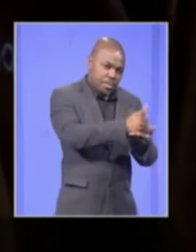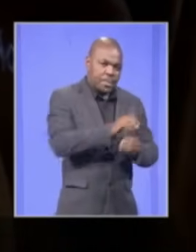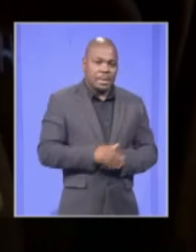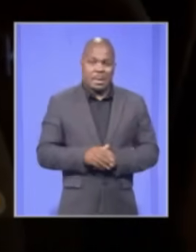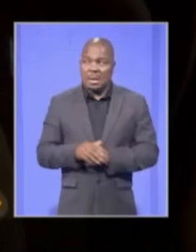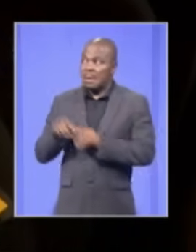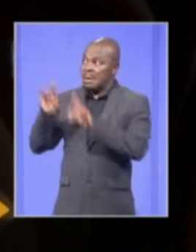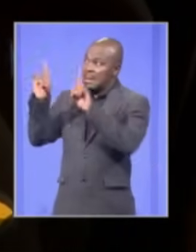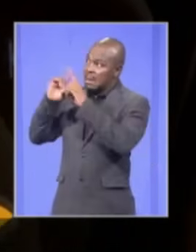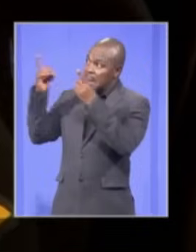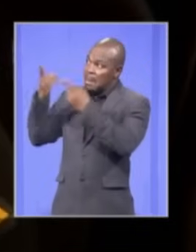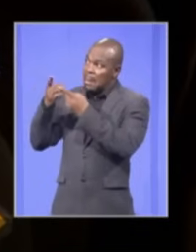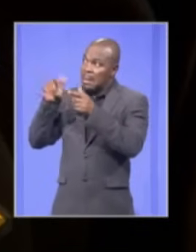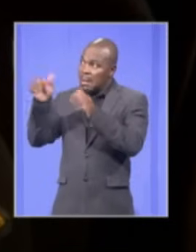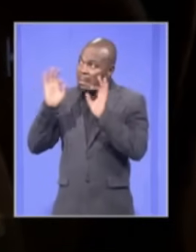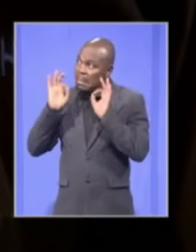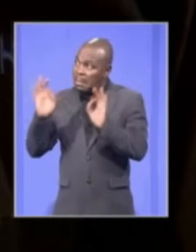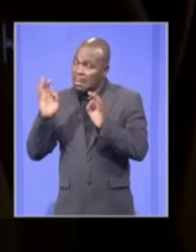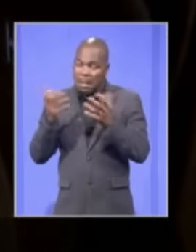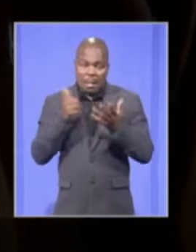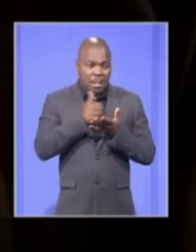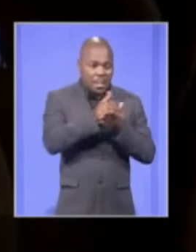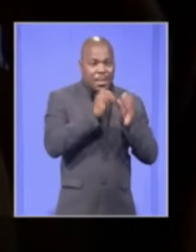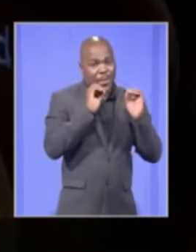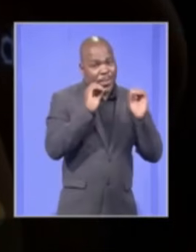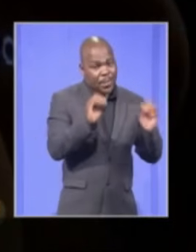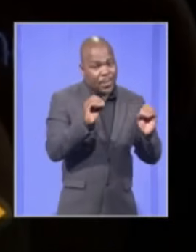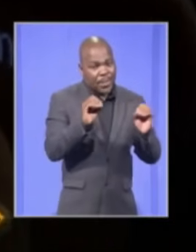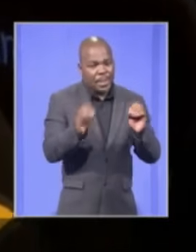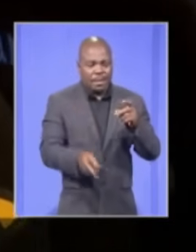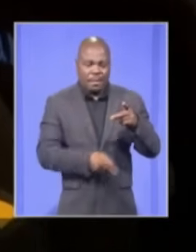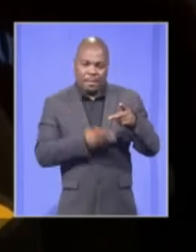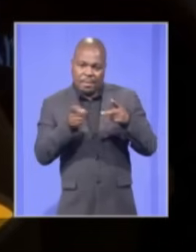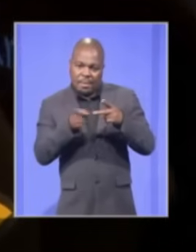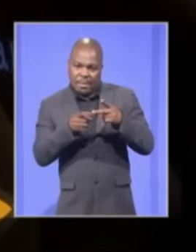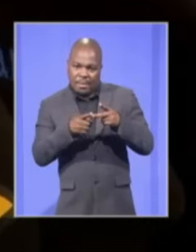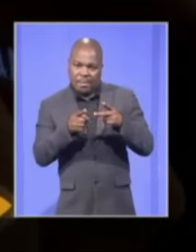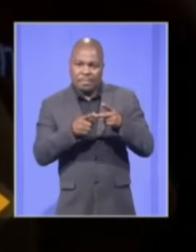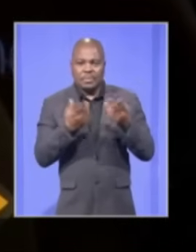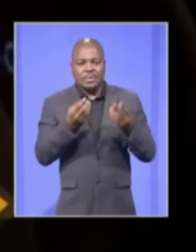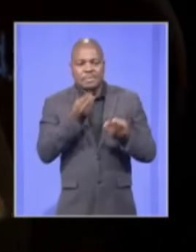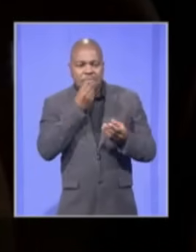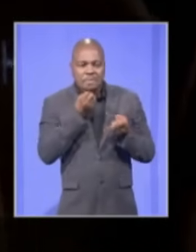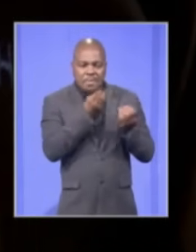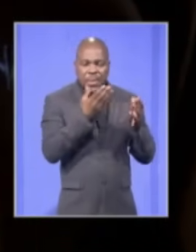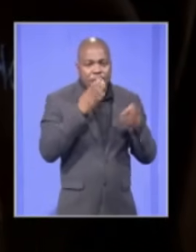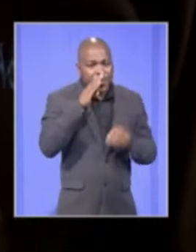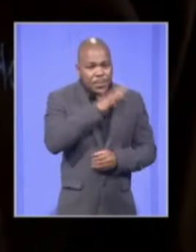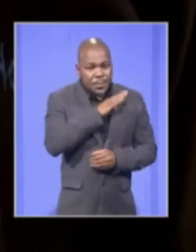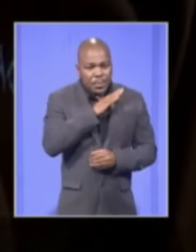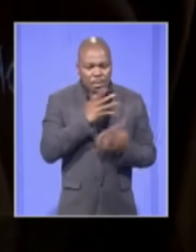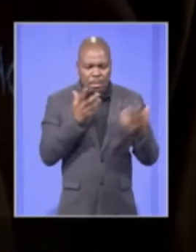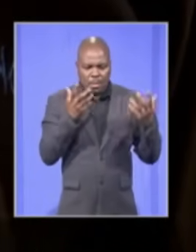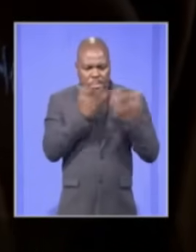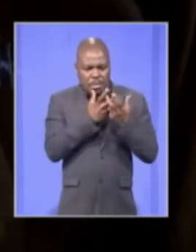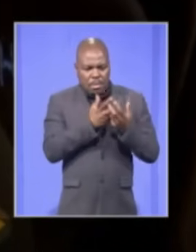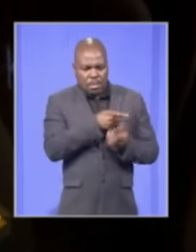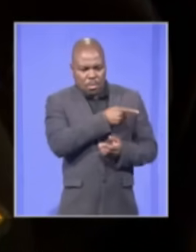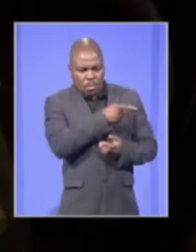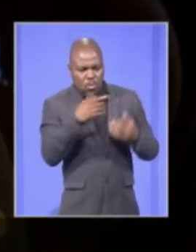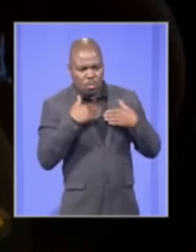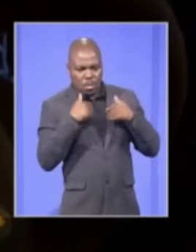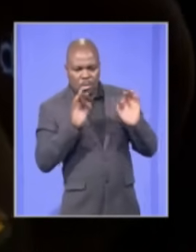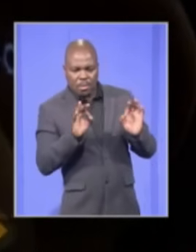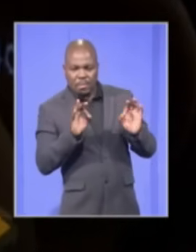le sa tlise didiriswa tse di maleba le sa romele le dijo tse di siameng go ka